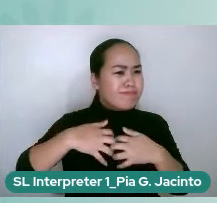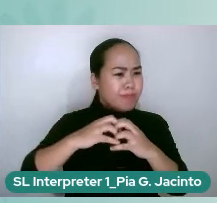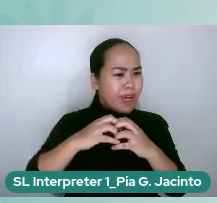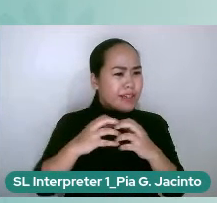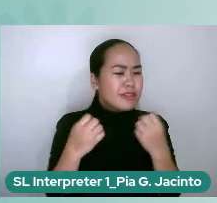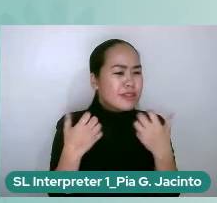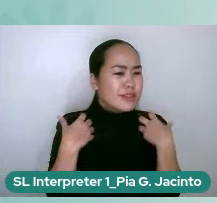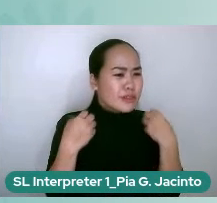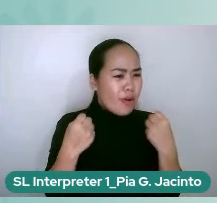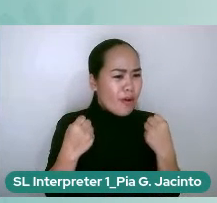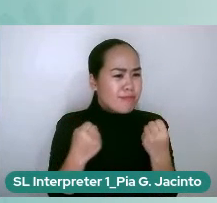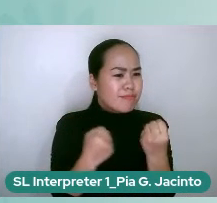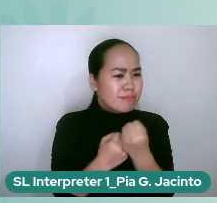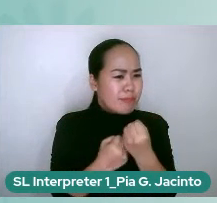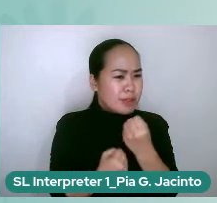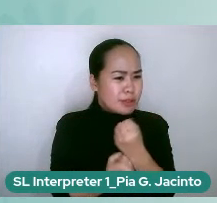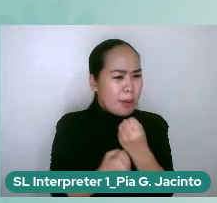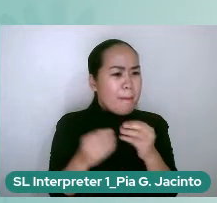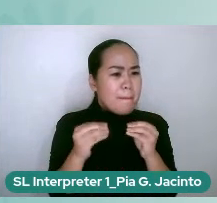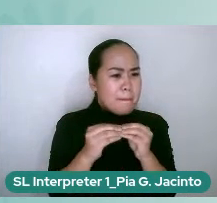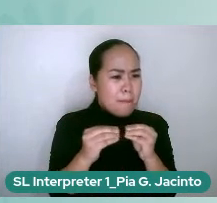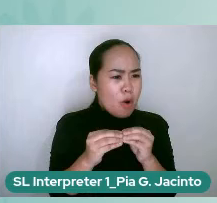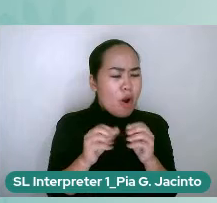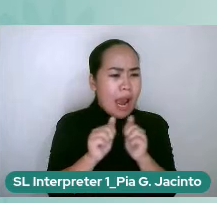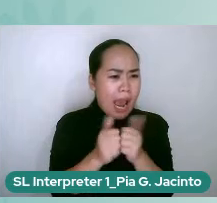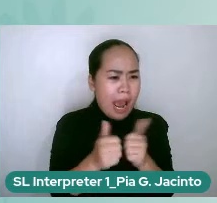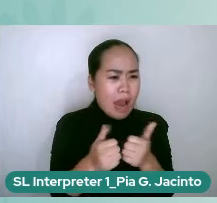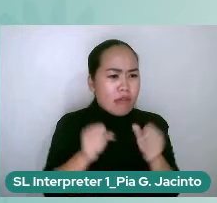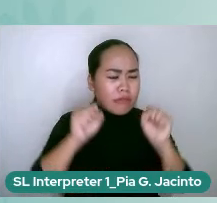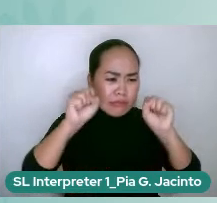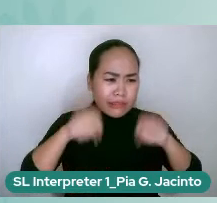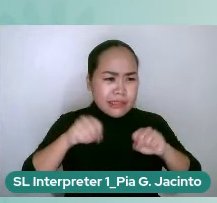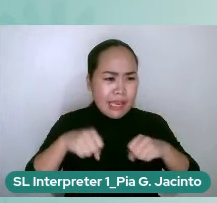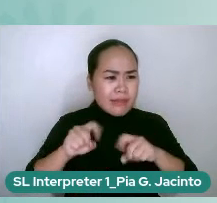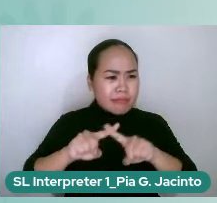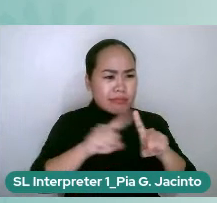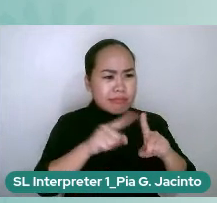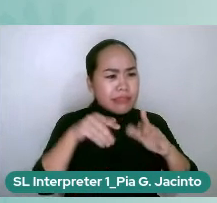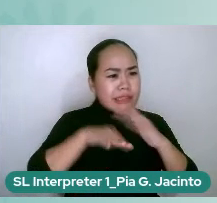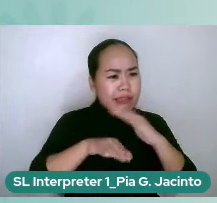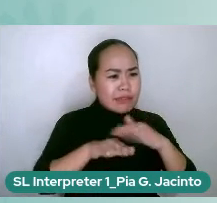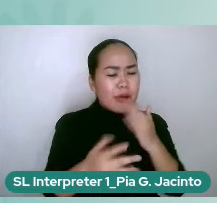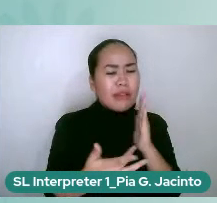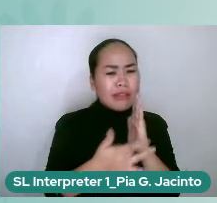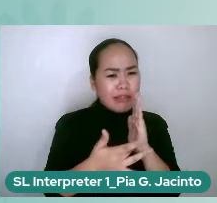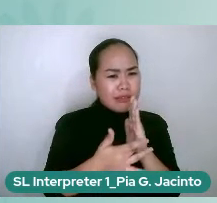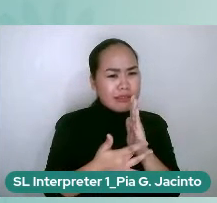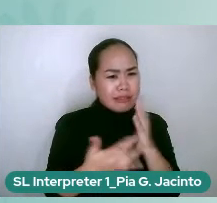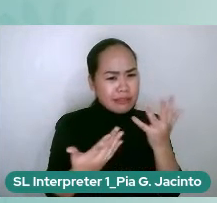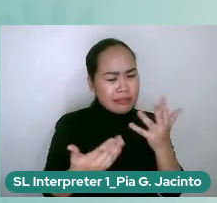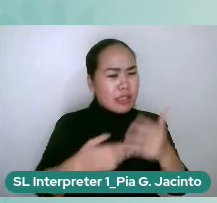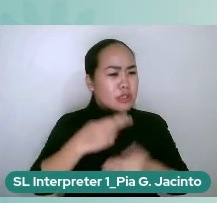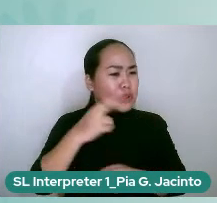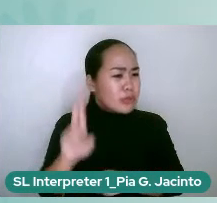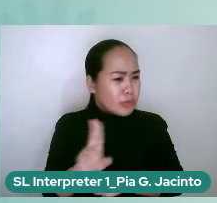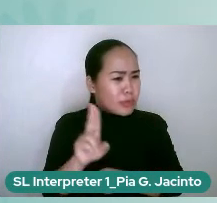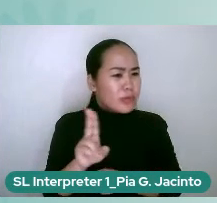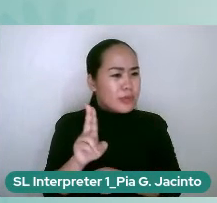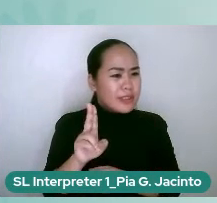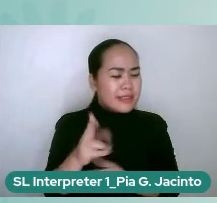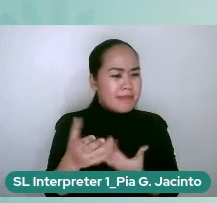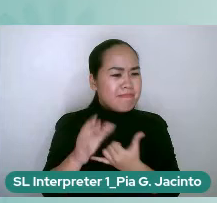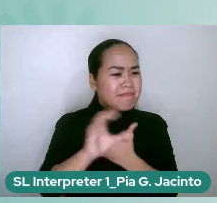to facilitate the introduction of new and accessible technologies using the model of cervical